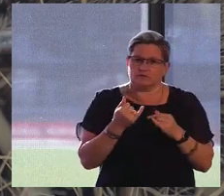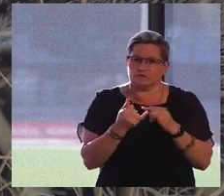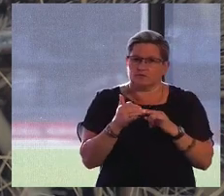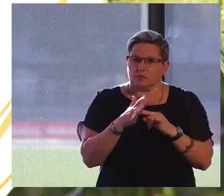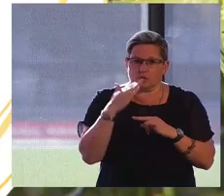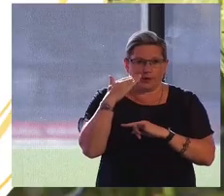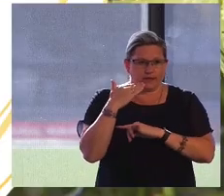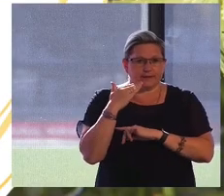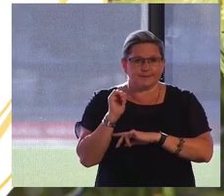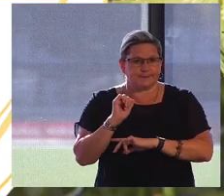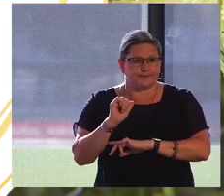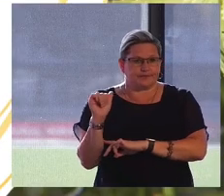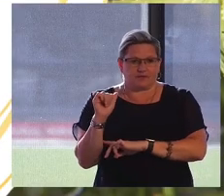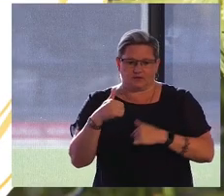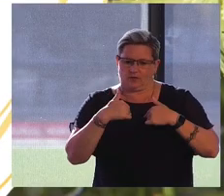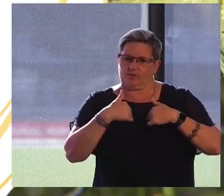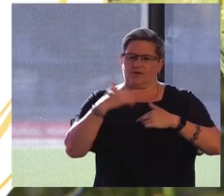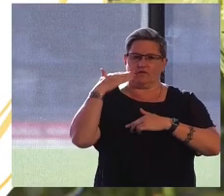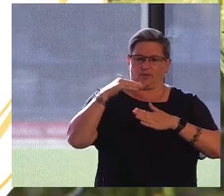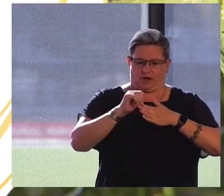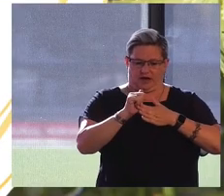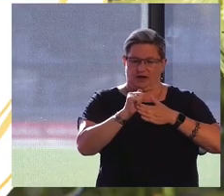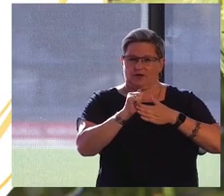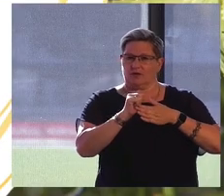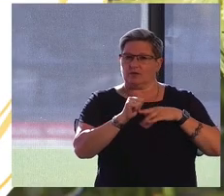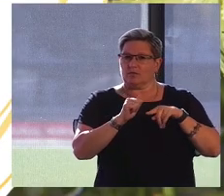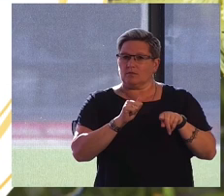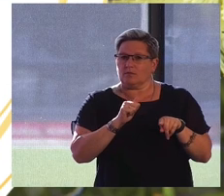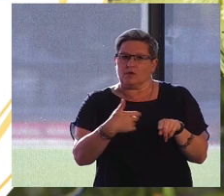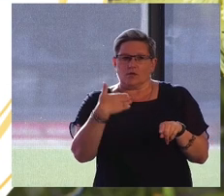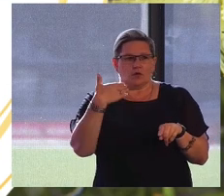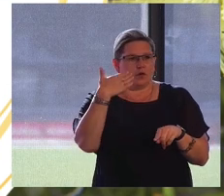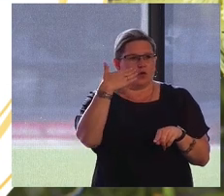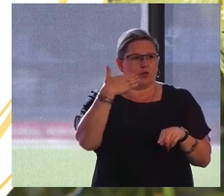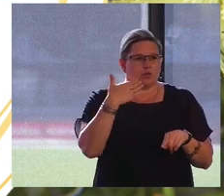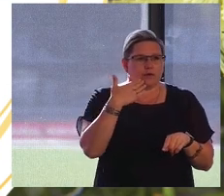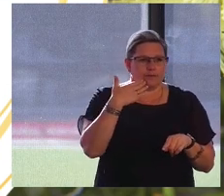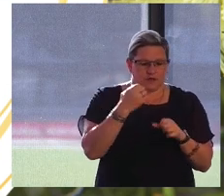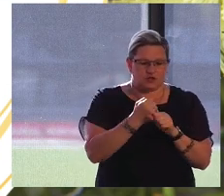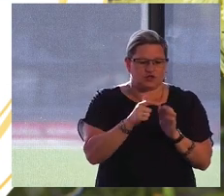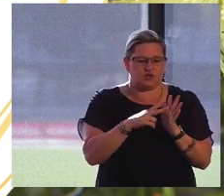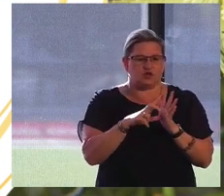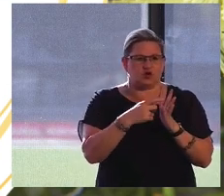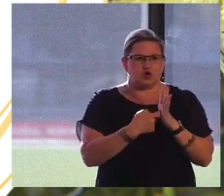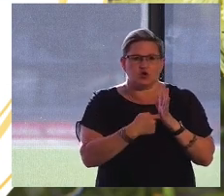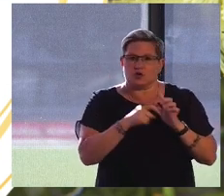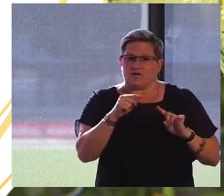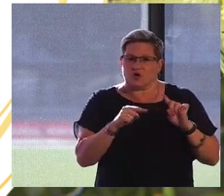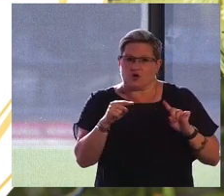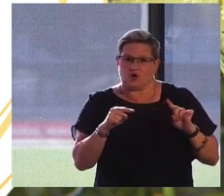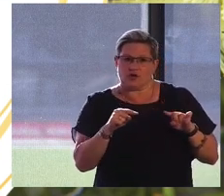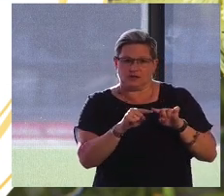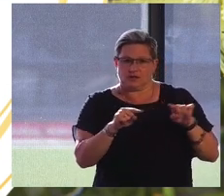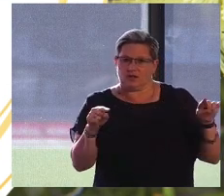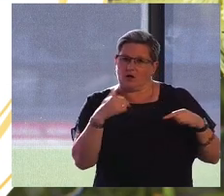you know, as a female leader in this space, because I think women and gender diverse people are really used to having